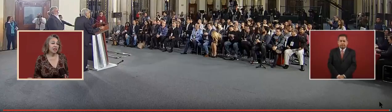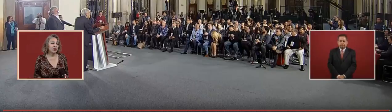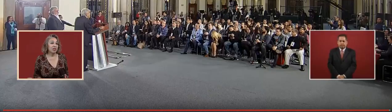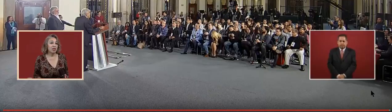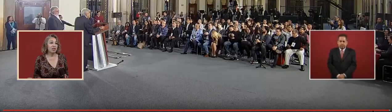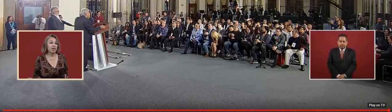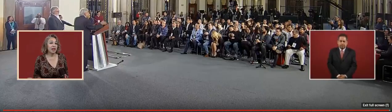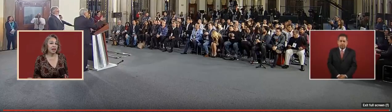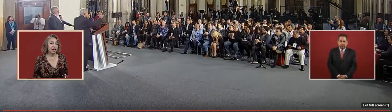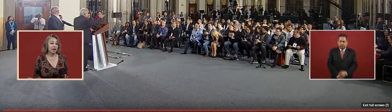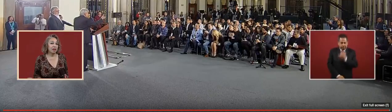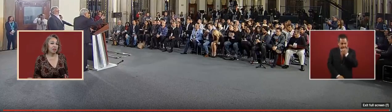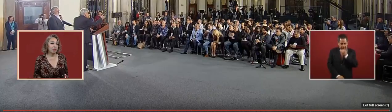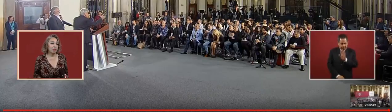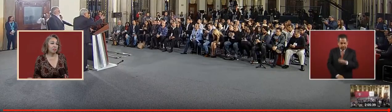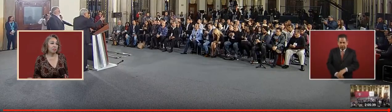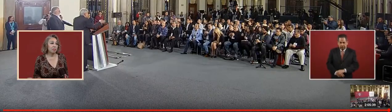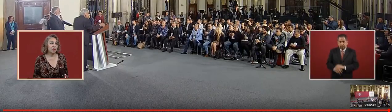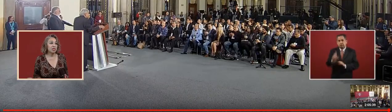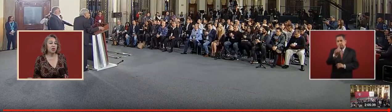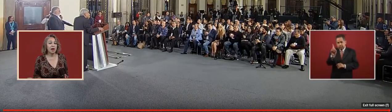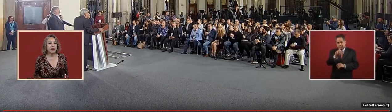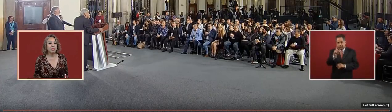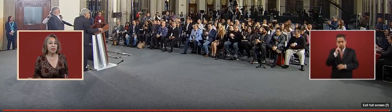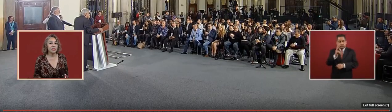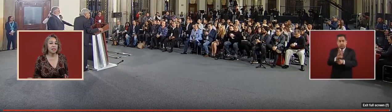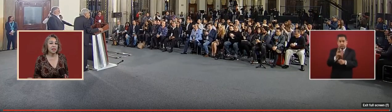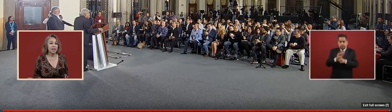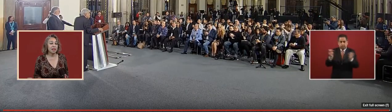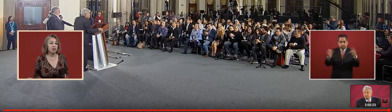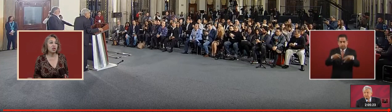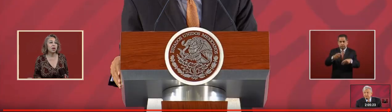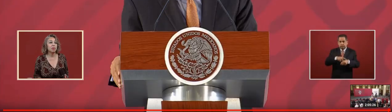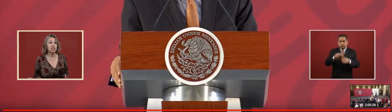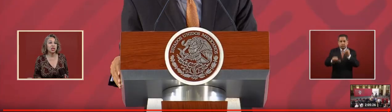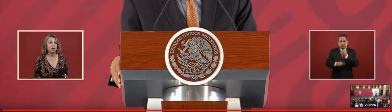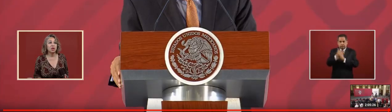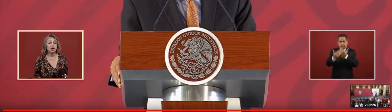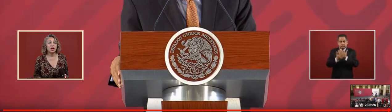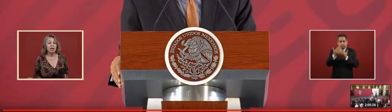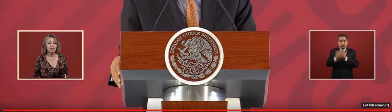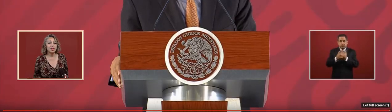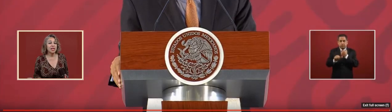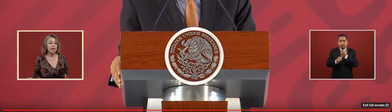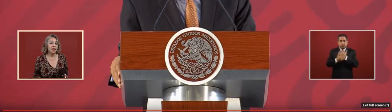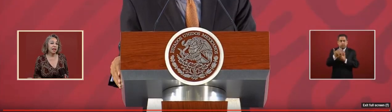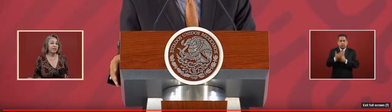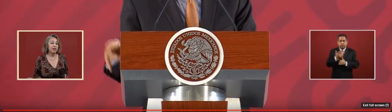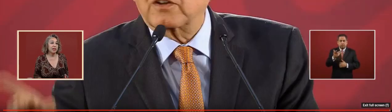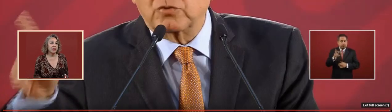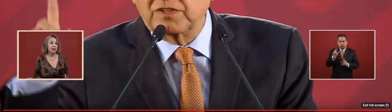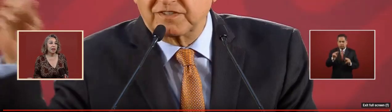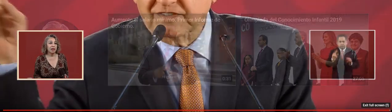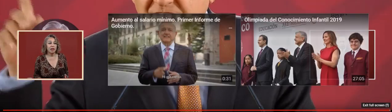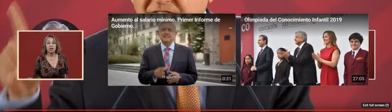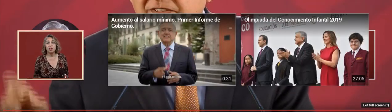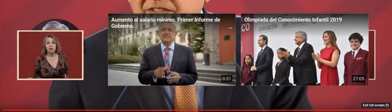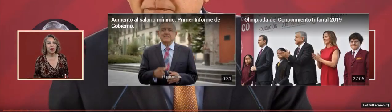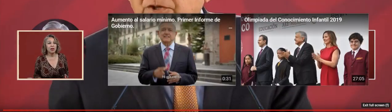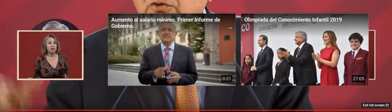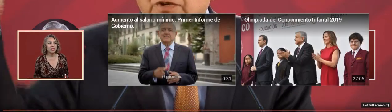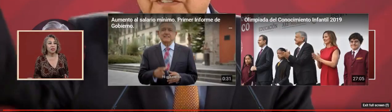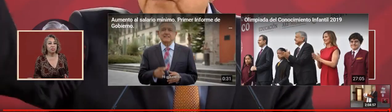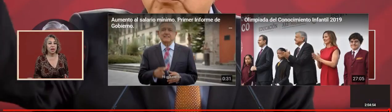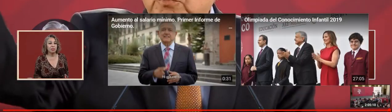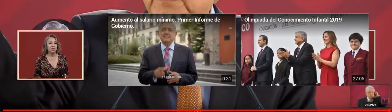No. Okay. El domingo. So, I mean, Sunday. You're able to go on Sunday at 11. No, voy a acudir. No, I'm